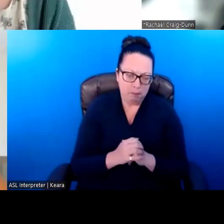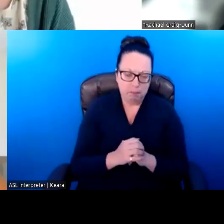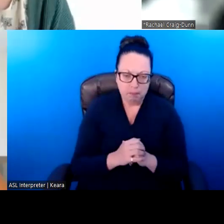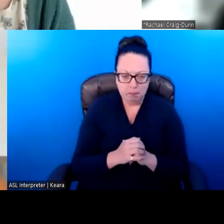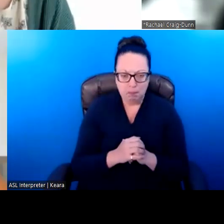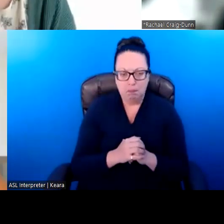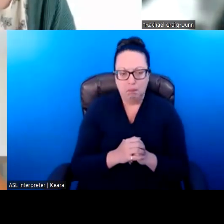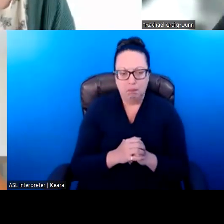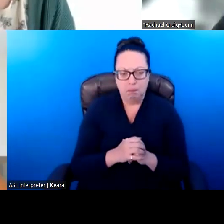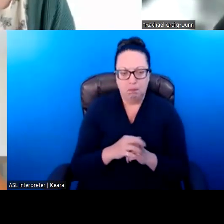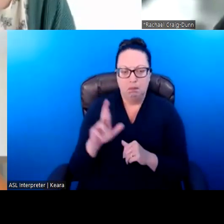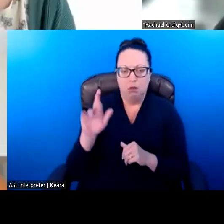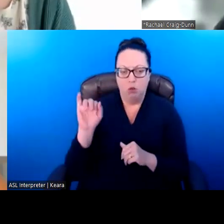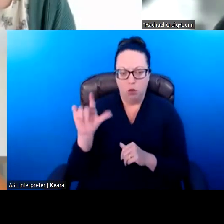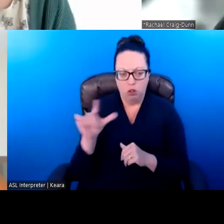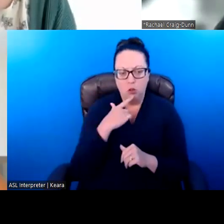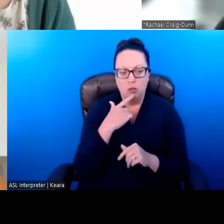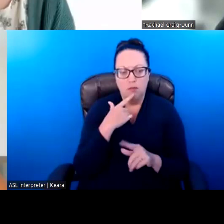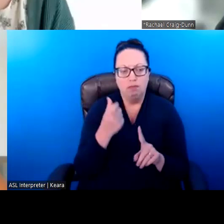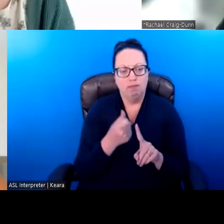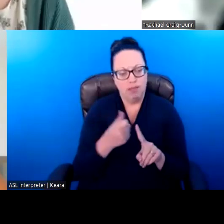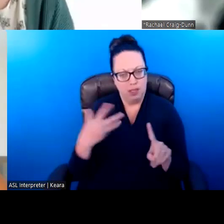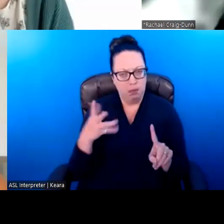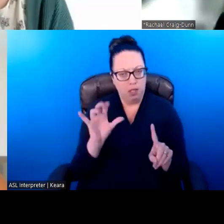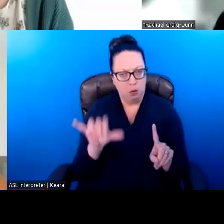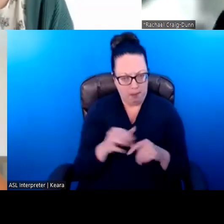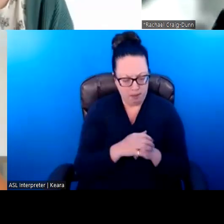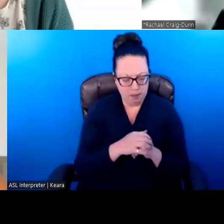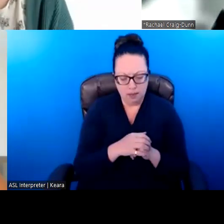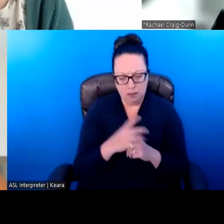Yes, I have to expand upon what Mark said. I agree totally.